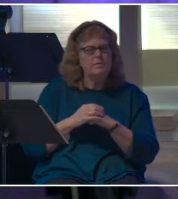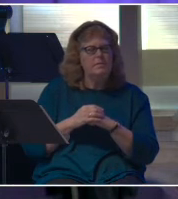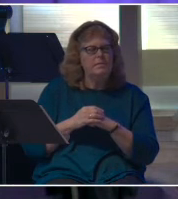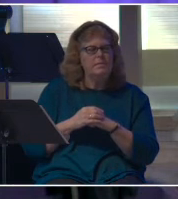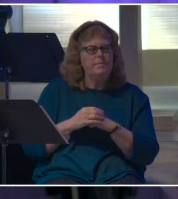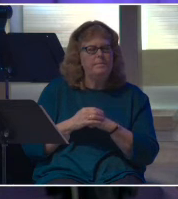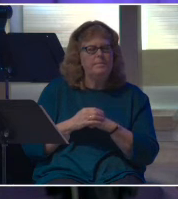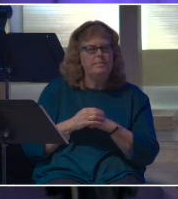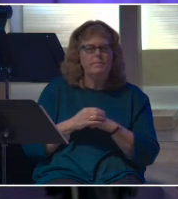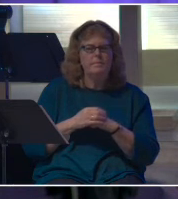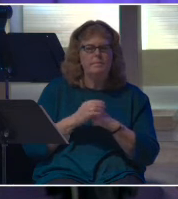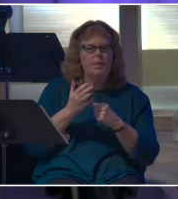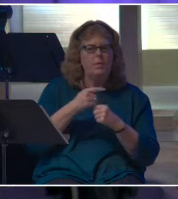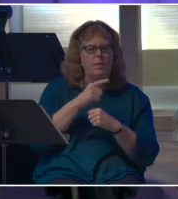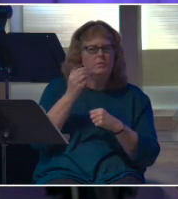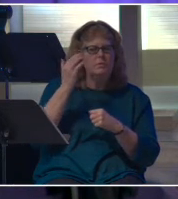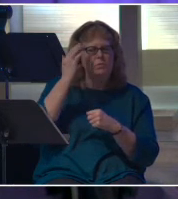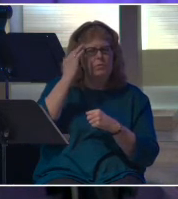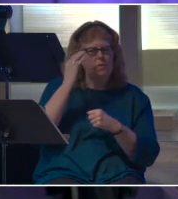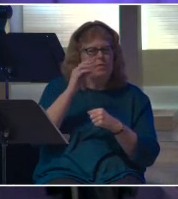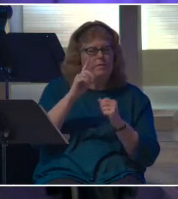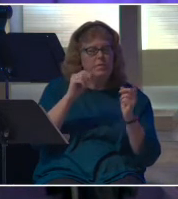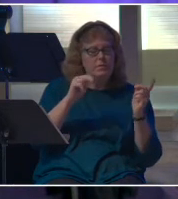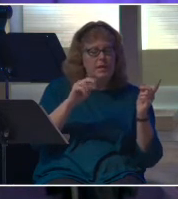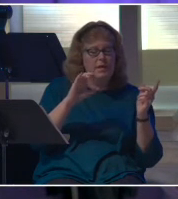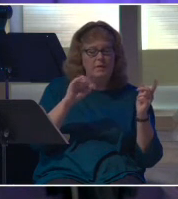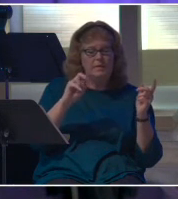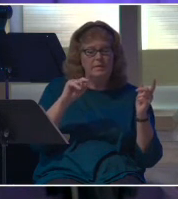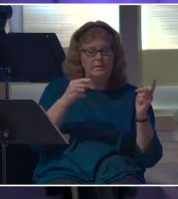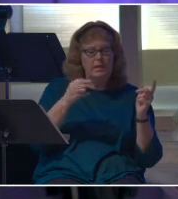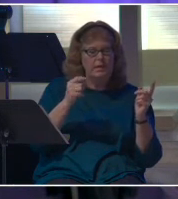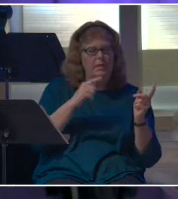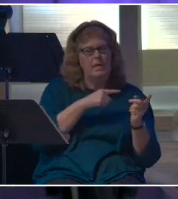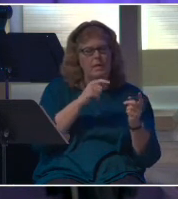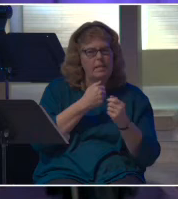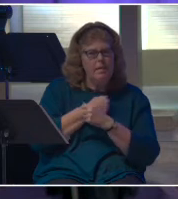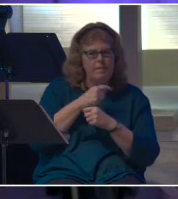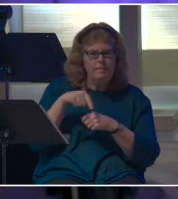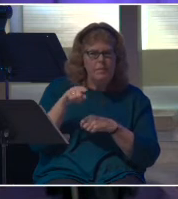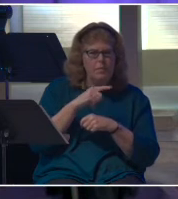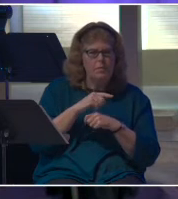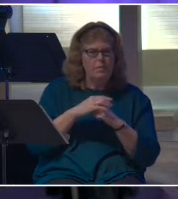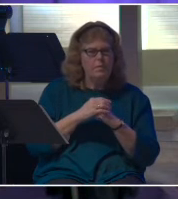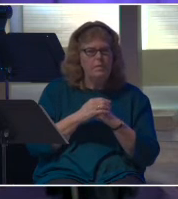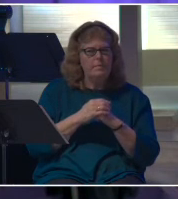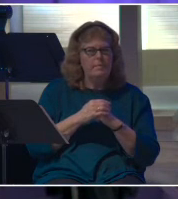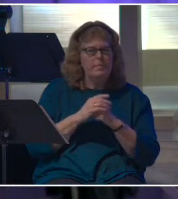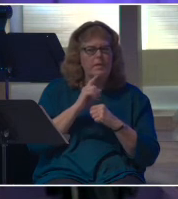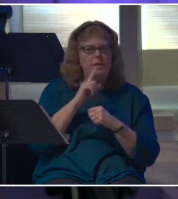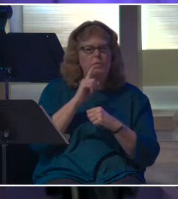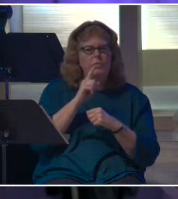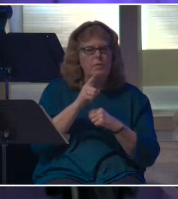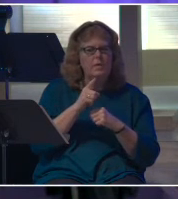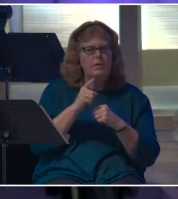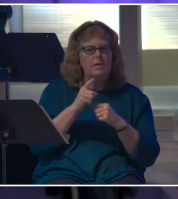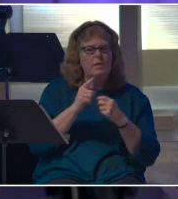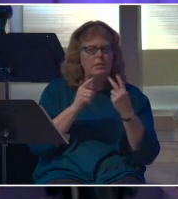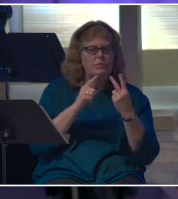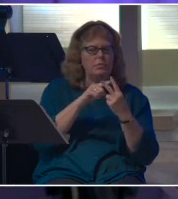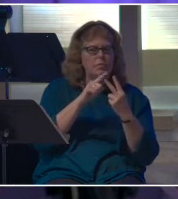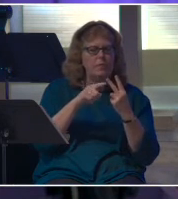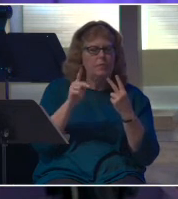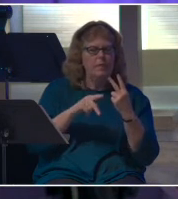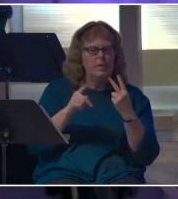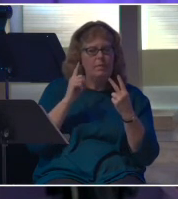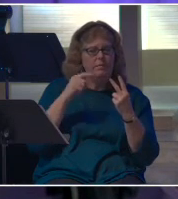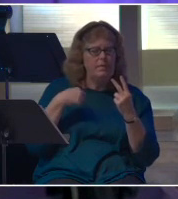And what I want you to know is that for Dan and Cynthia, who love you, what they really are two people who for